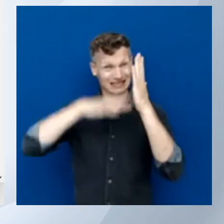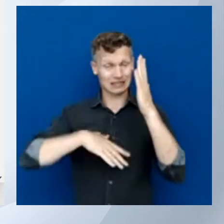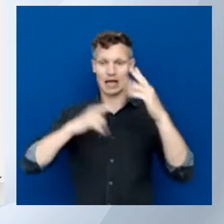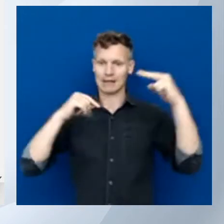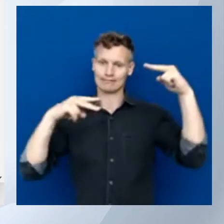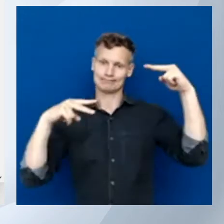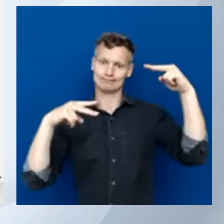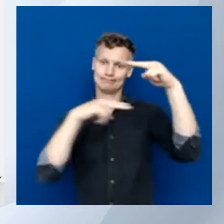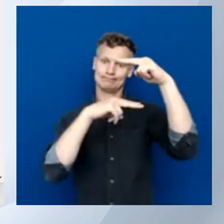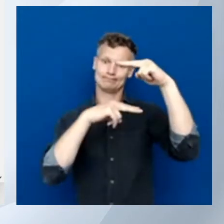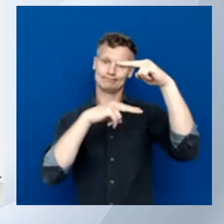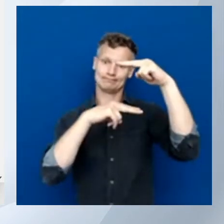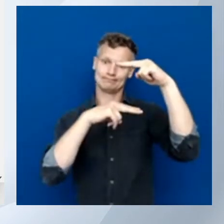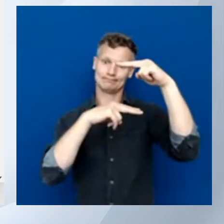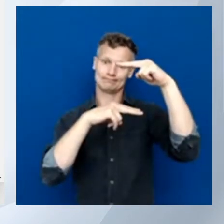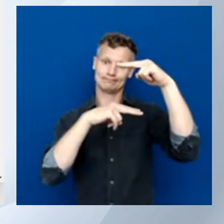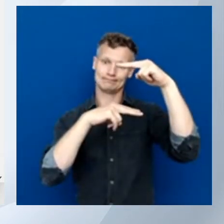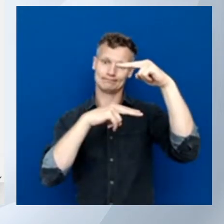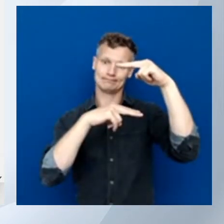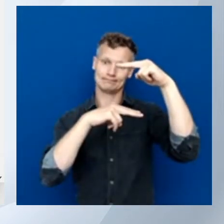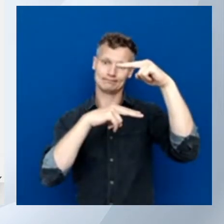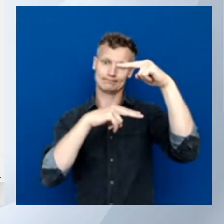the notebook, like this as well.